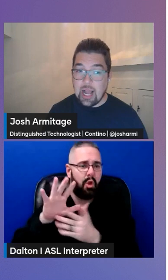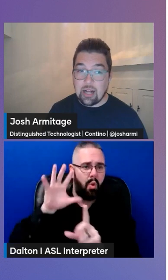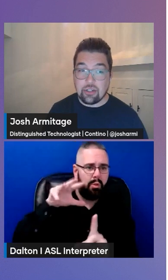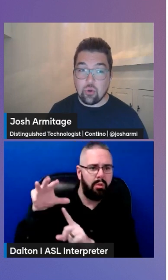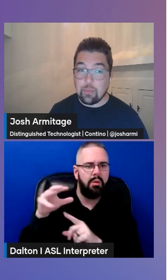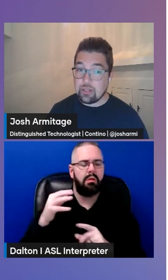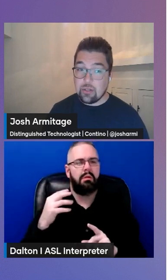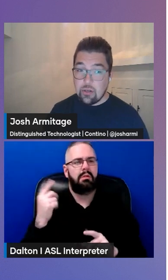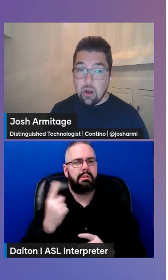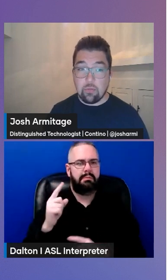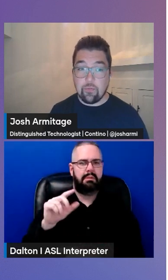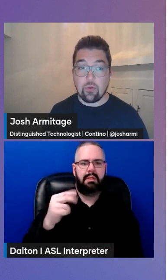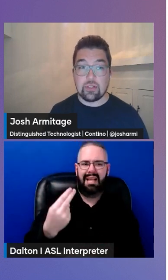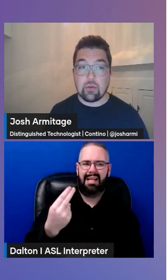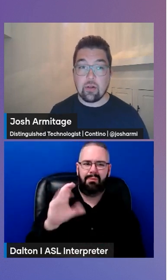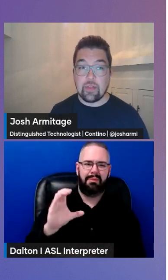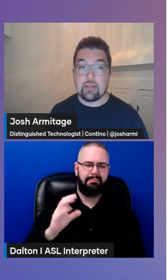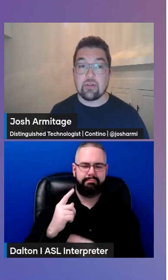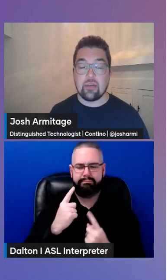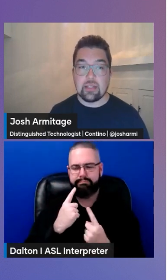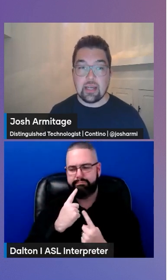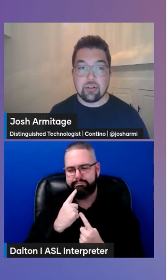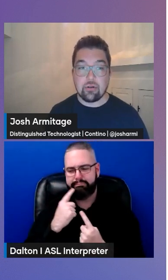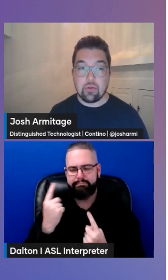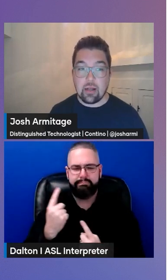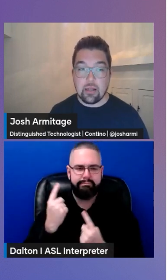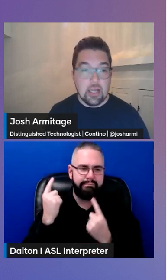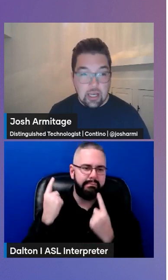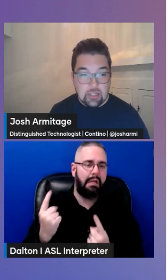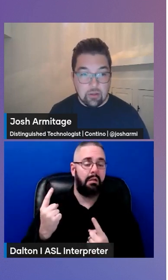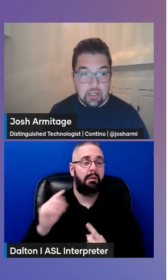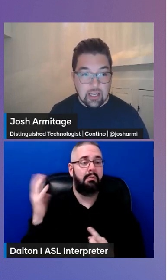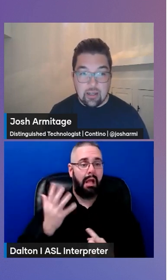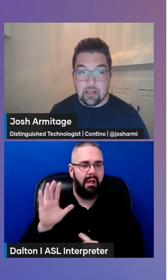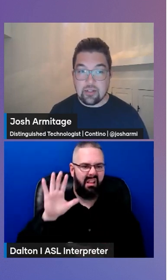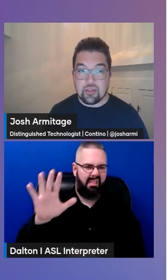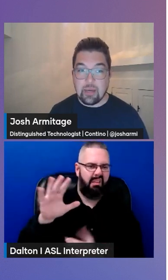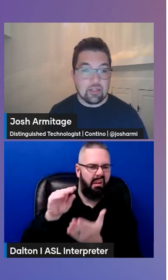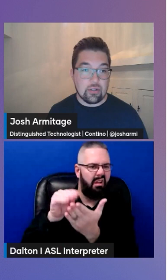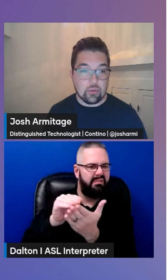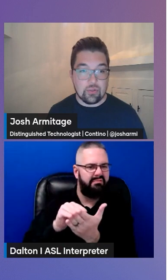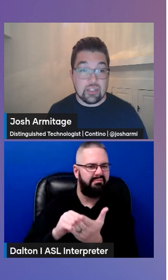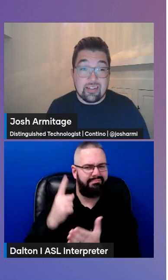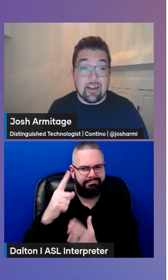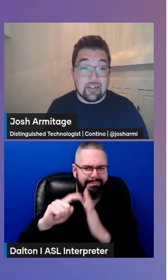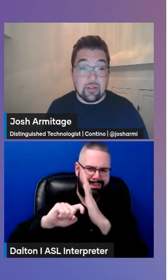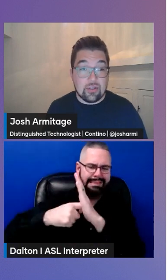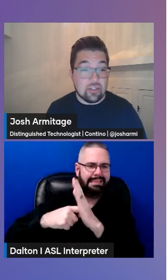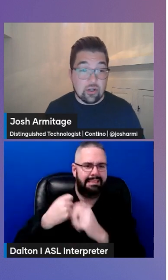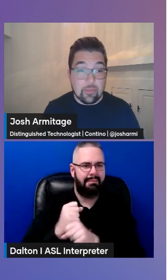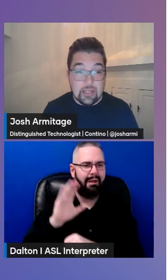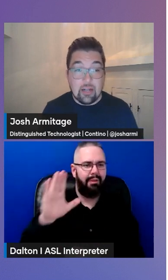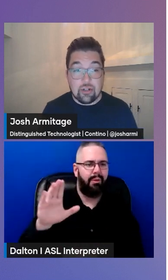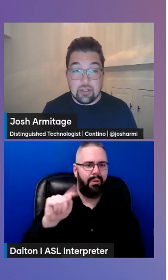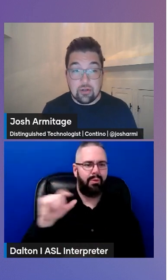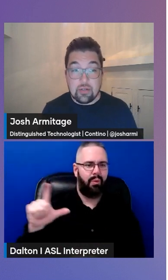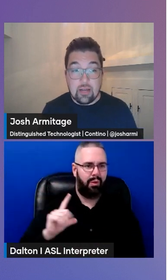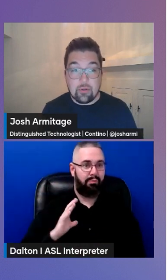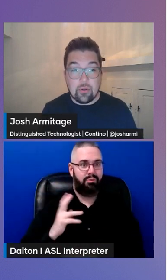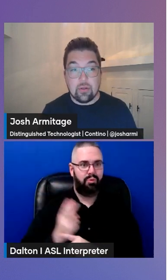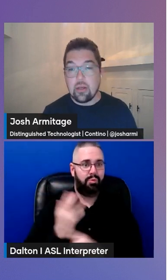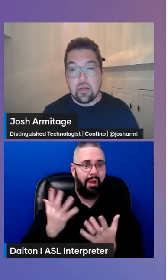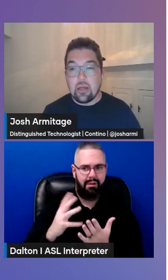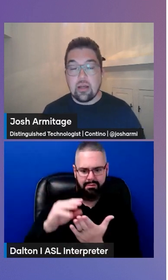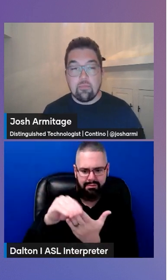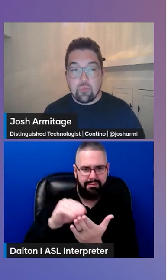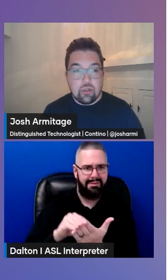something that HashiCorp is known for, is the quality of their documentation, right? It's one of the key things that makes the tools a delight to use. The documentation is so damn